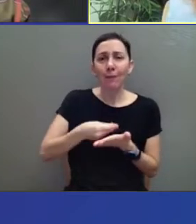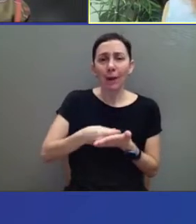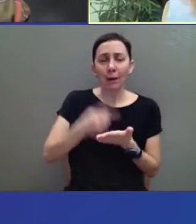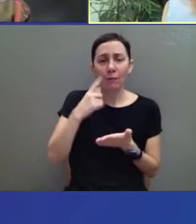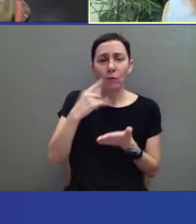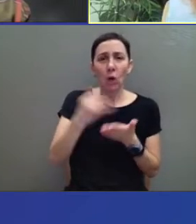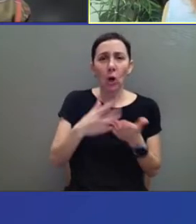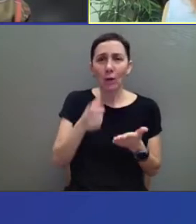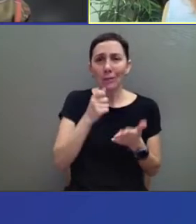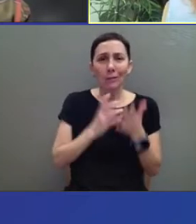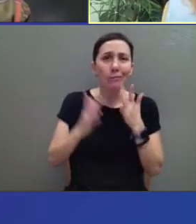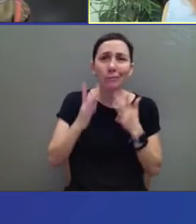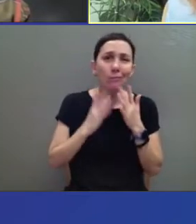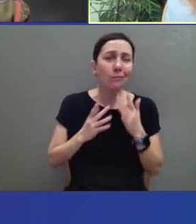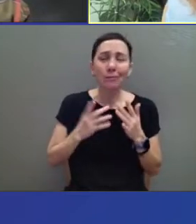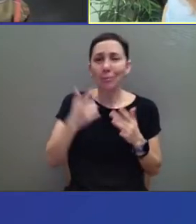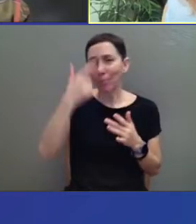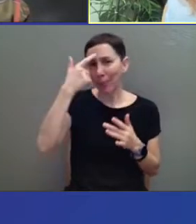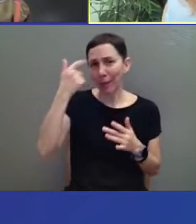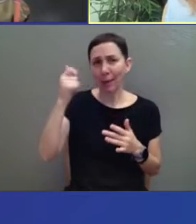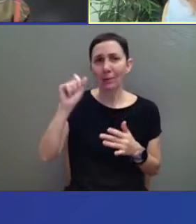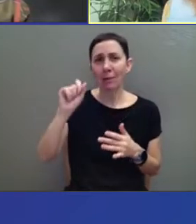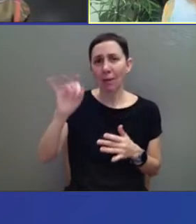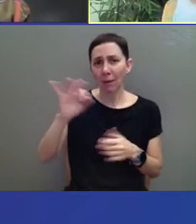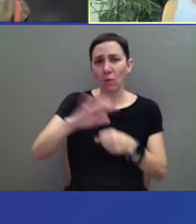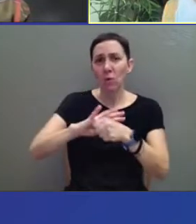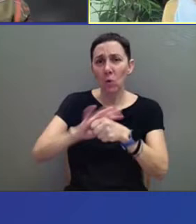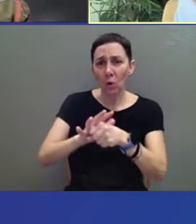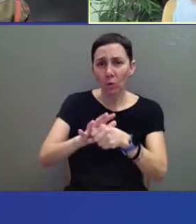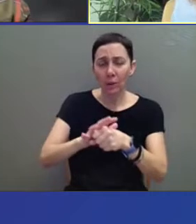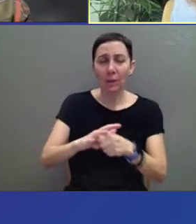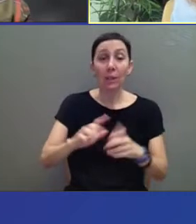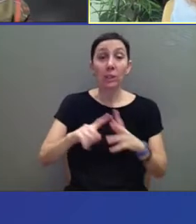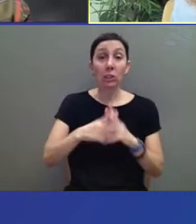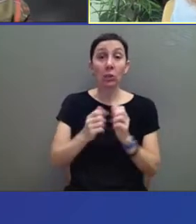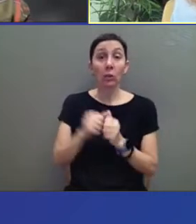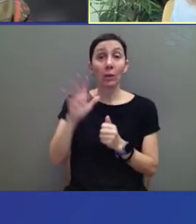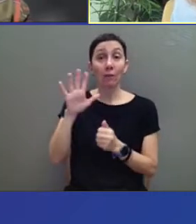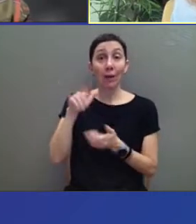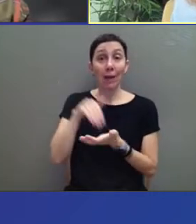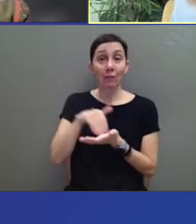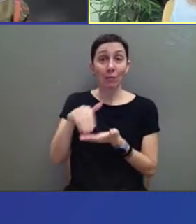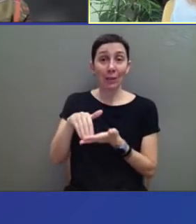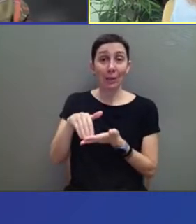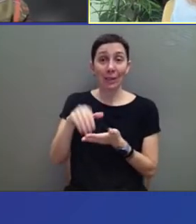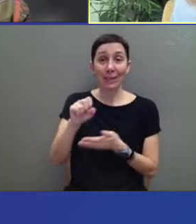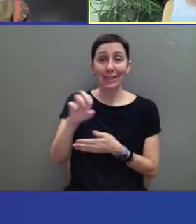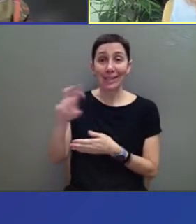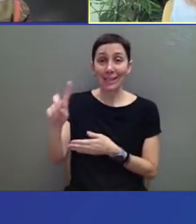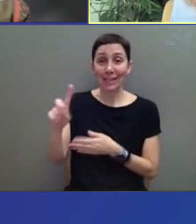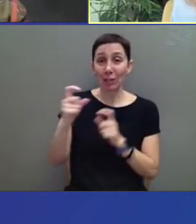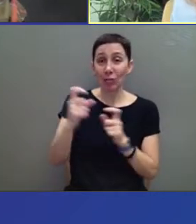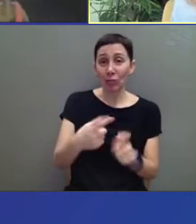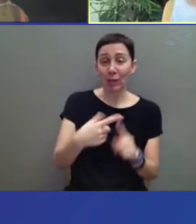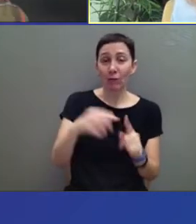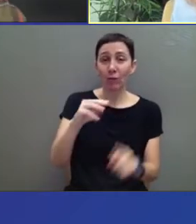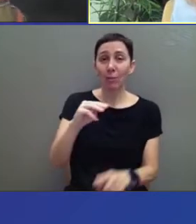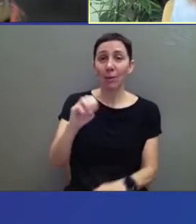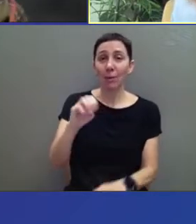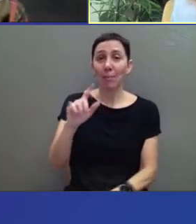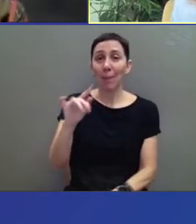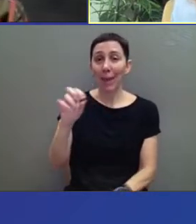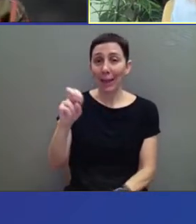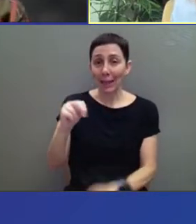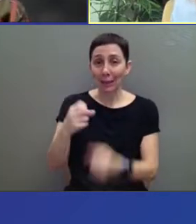losses as a result of COVID-19. It began with a $5 million seed grant from the Mellon Foundation, and in